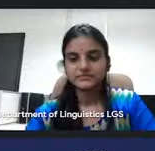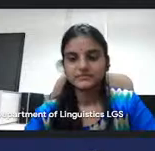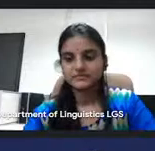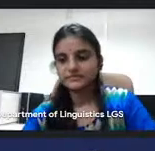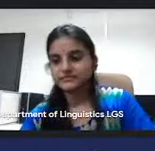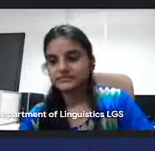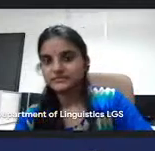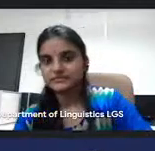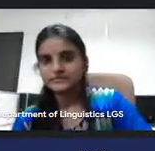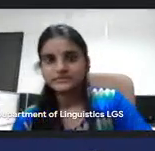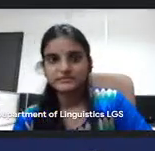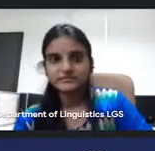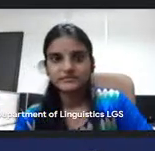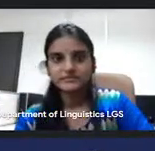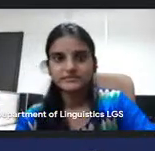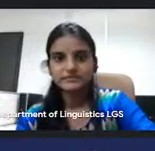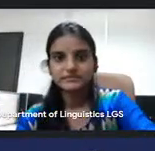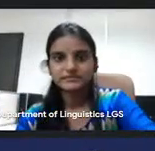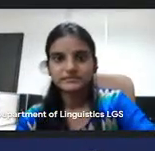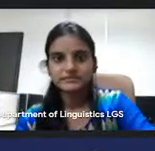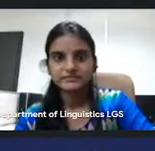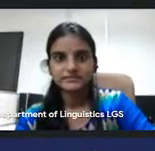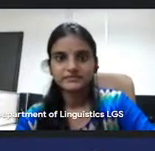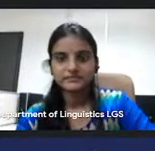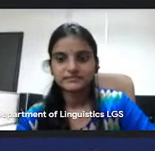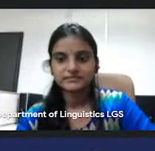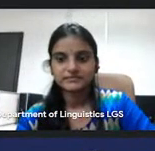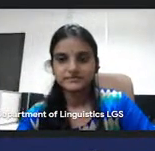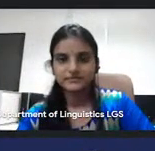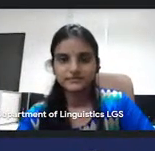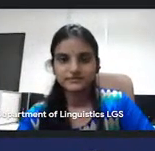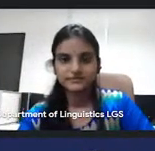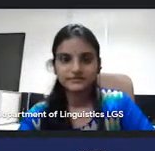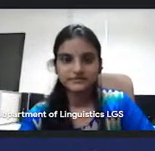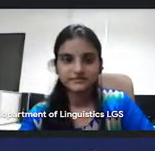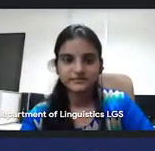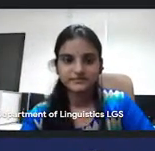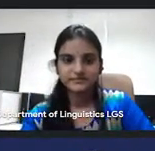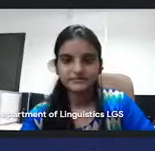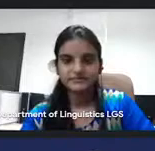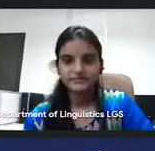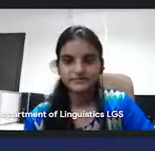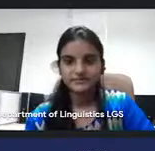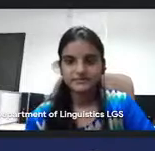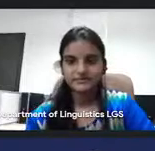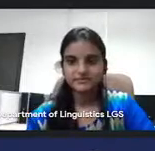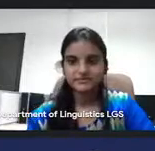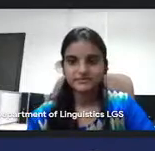future. Thank you. Thank you. So thank you again to all the